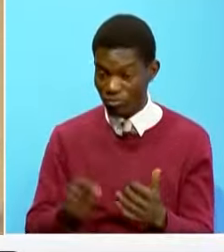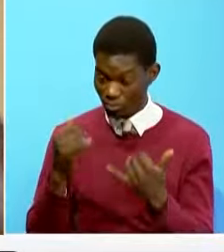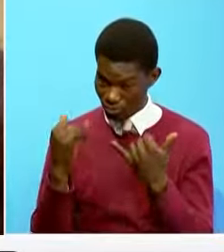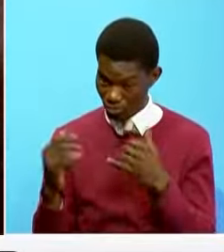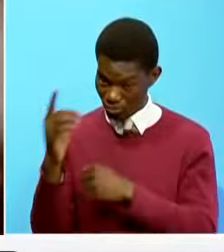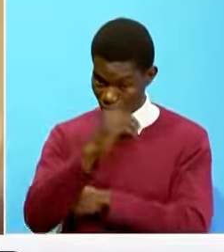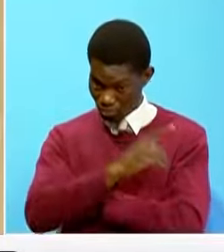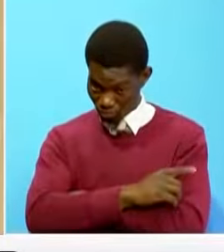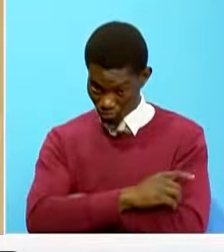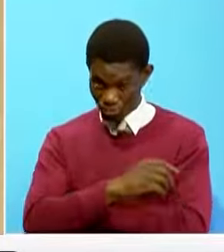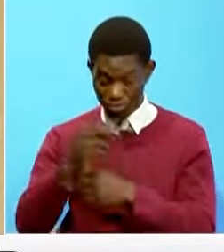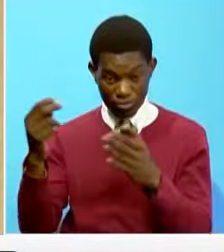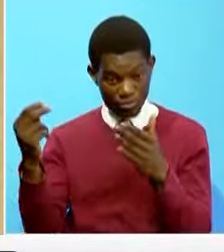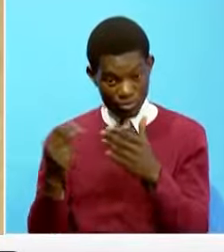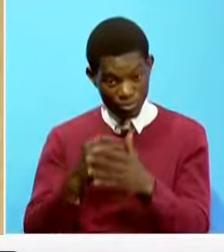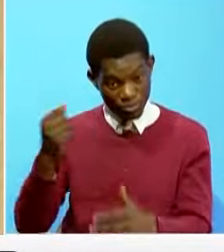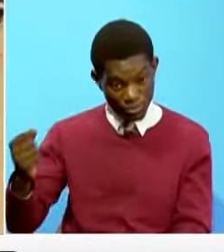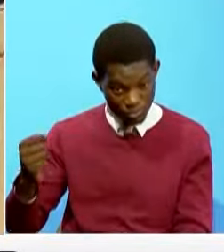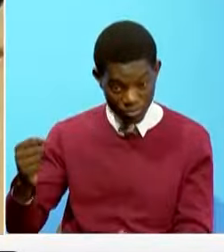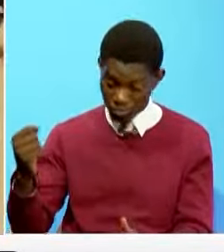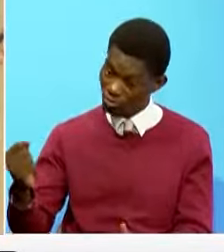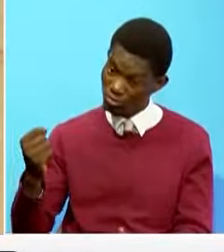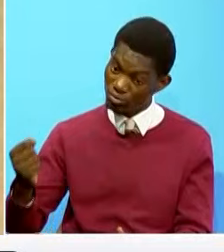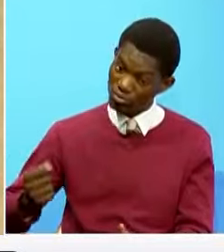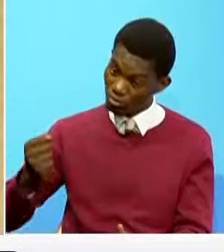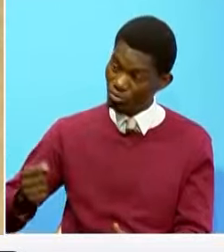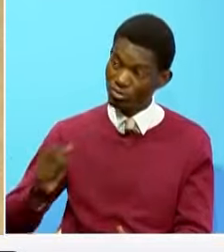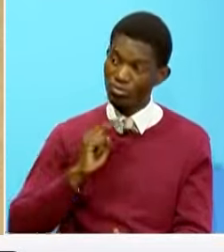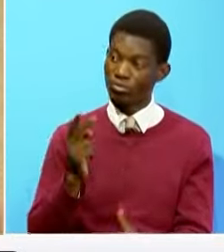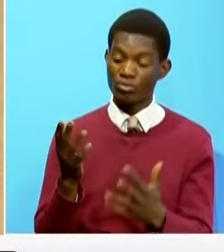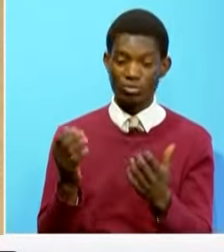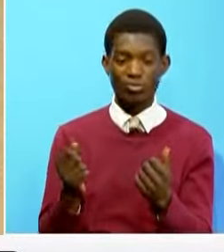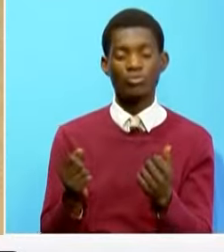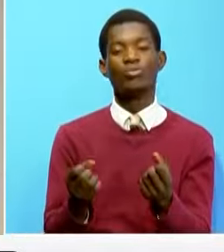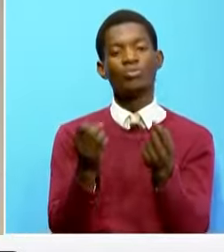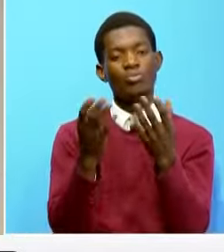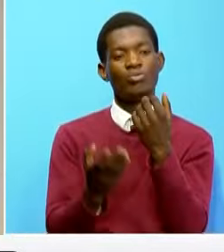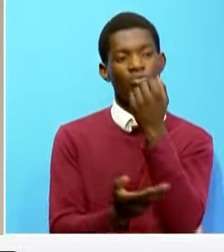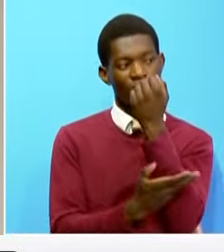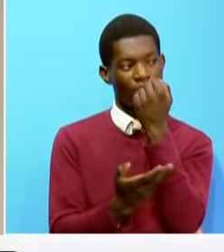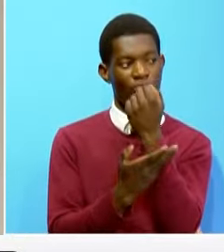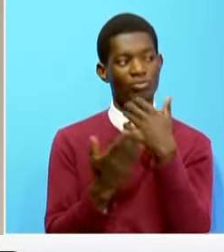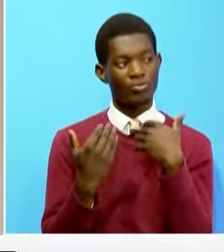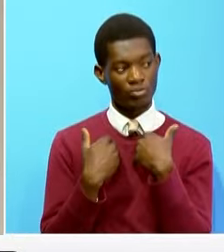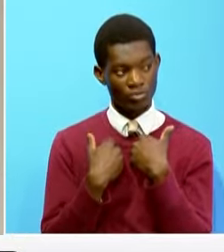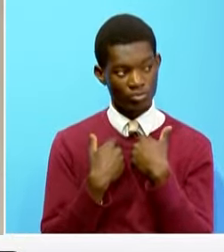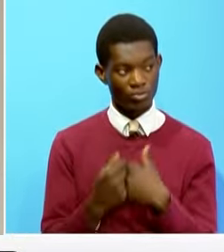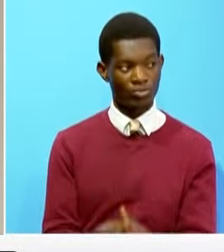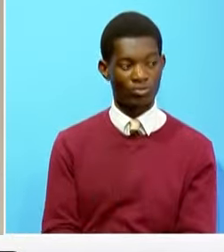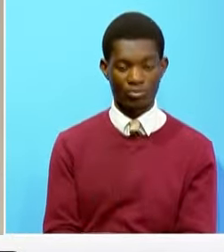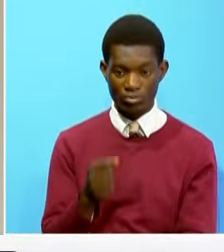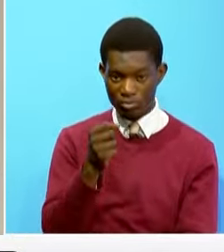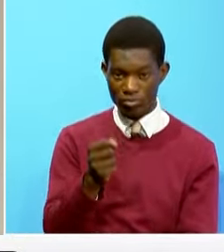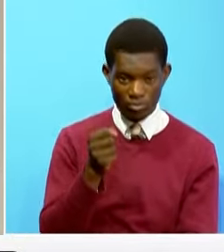We expect a lot of developments to come with the new chief. However, the chief has his